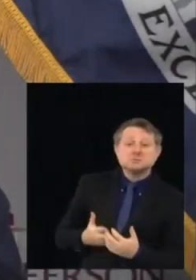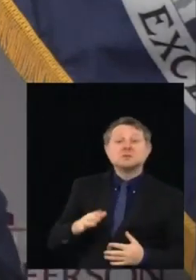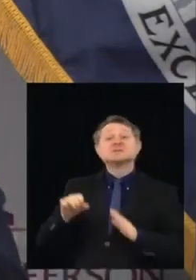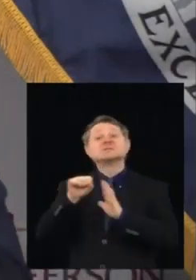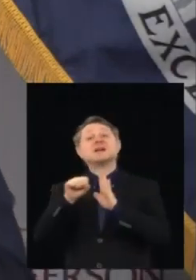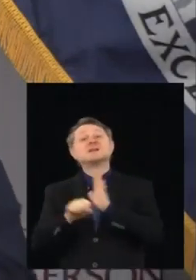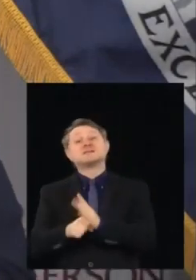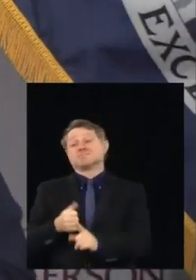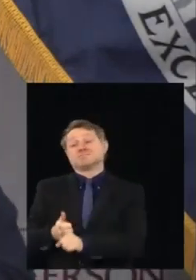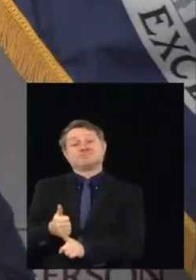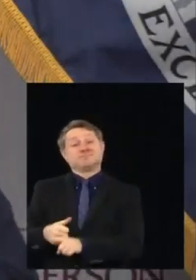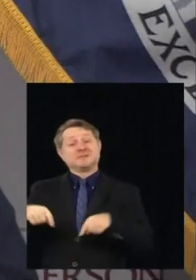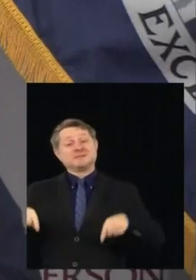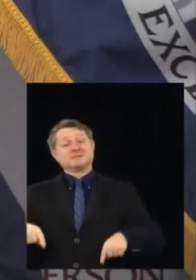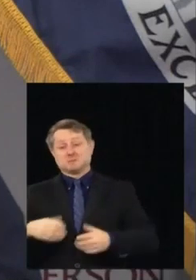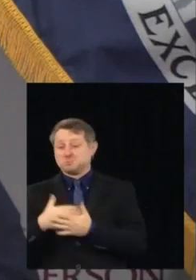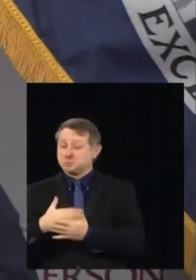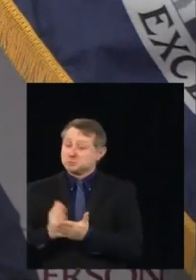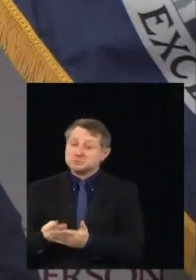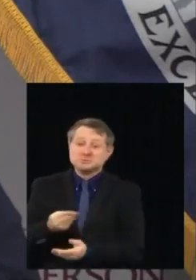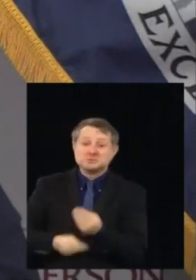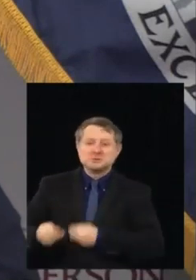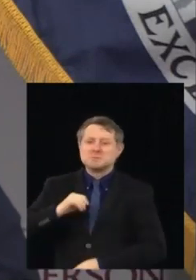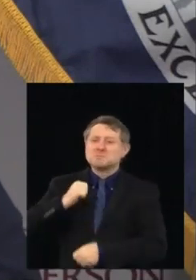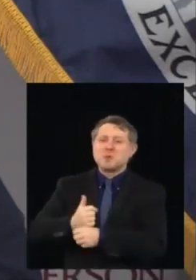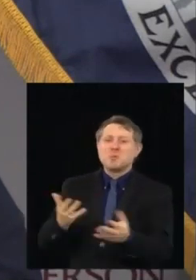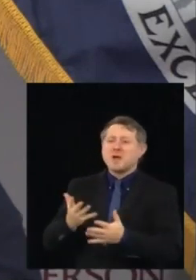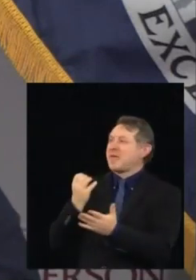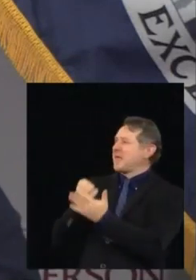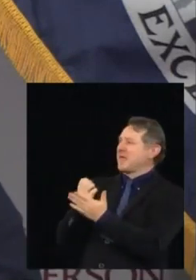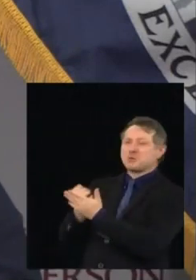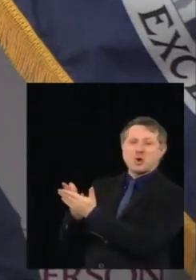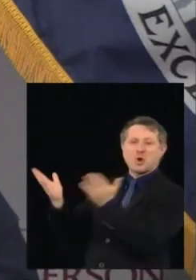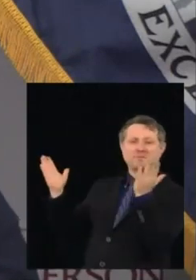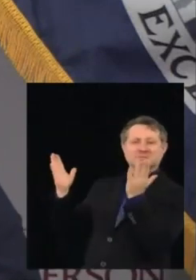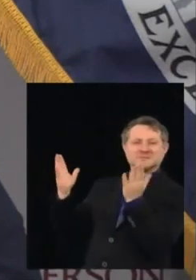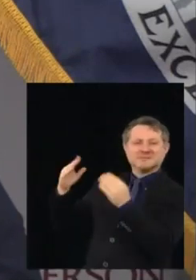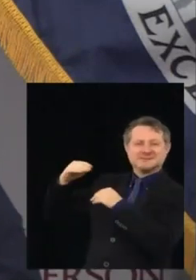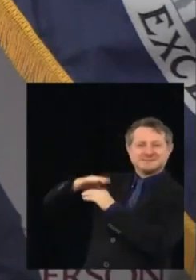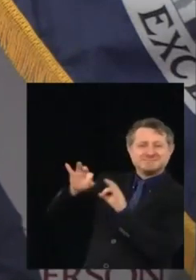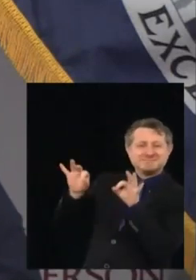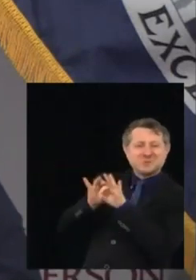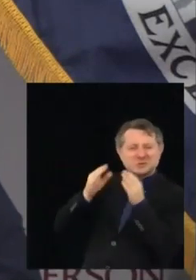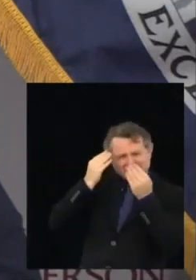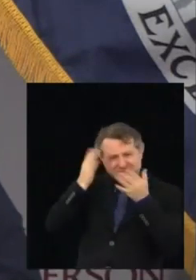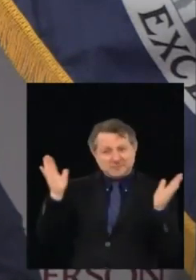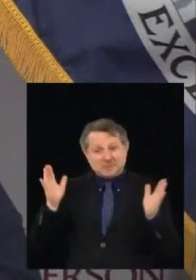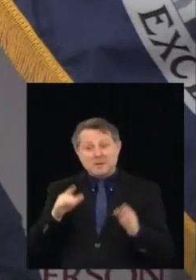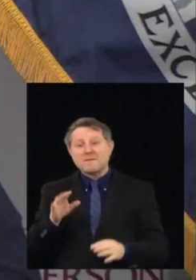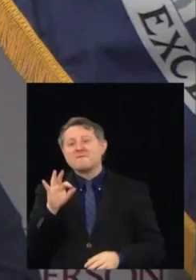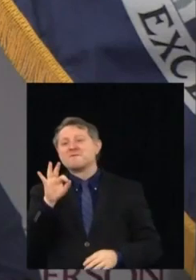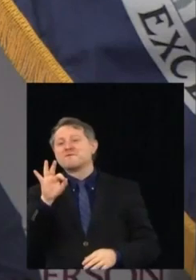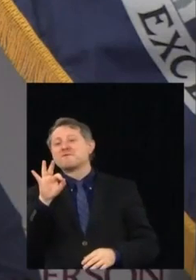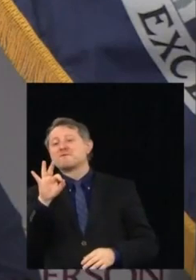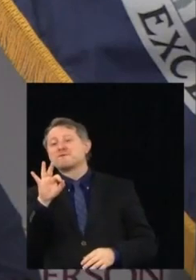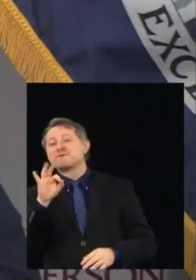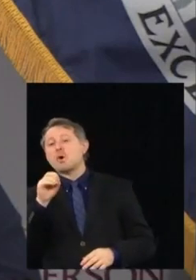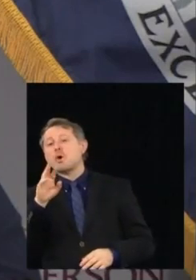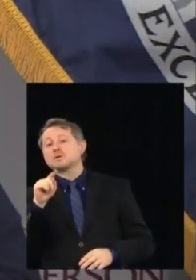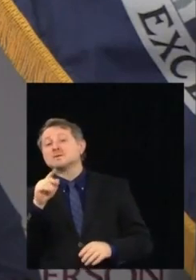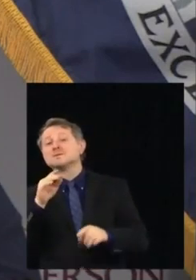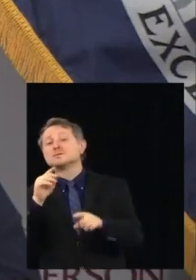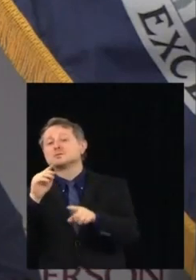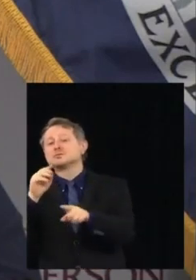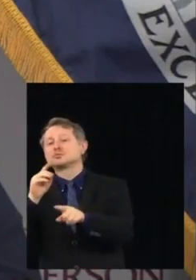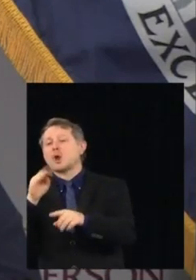budget. And I don't know what Fort Drum is doing in particular, but look, the CDC came up with